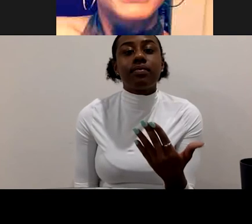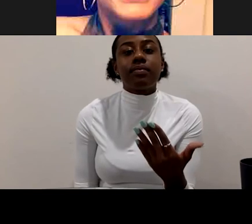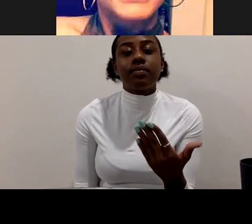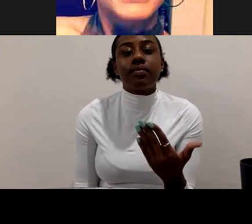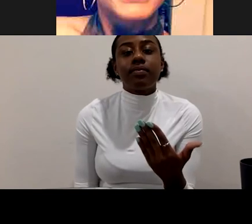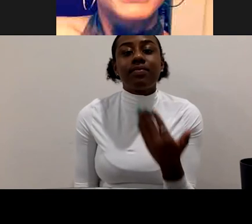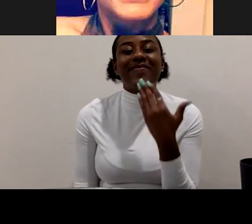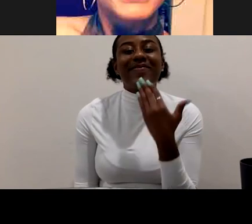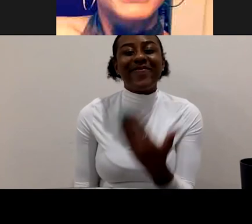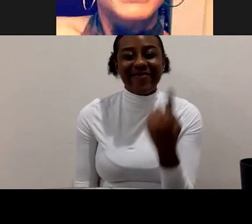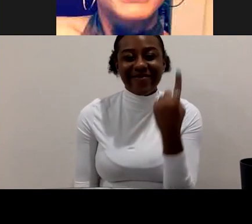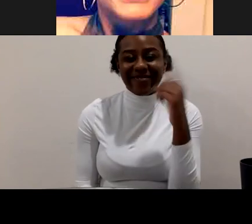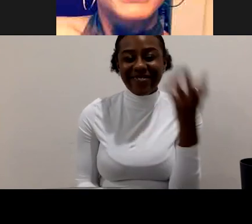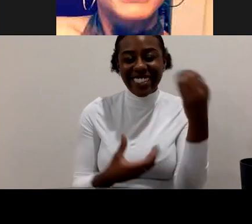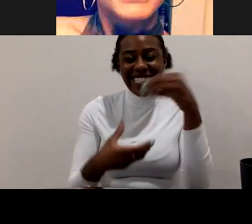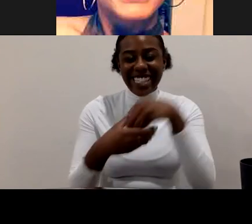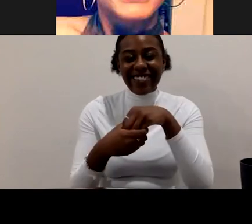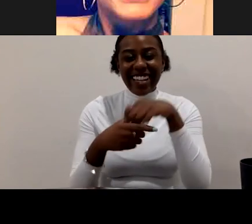participating in this scavenger hunt.